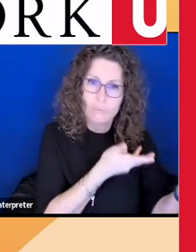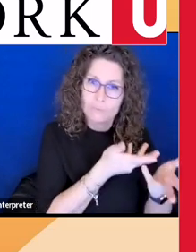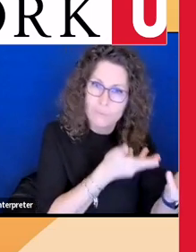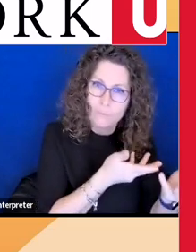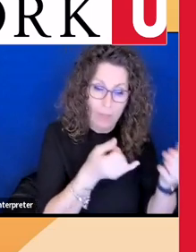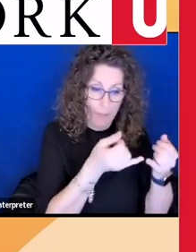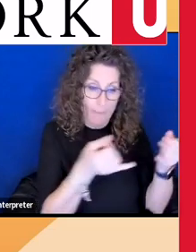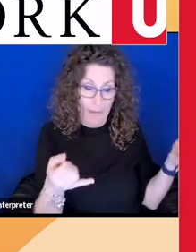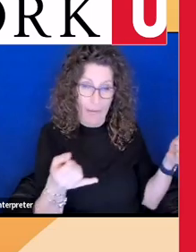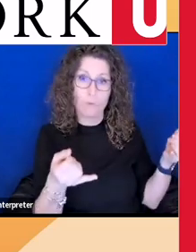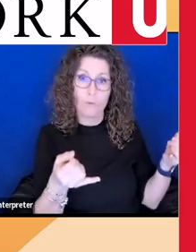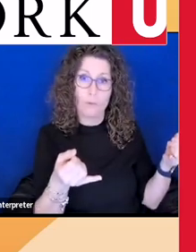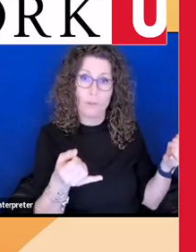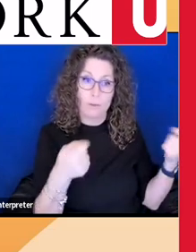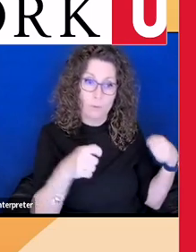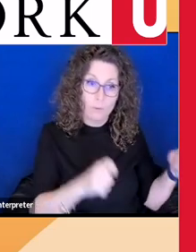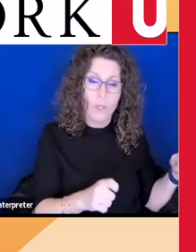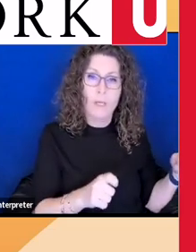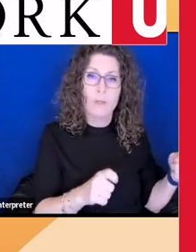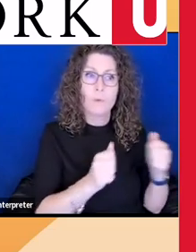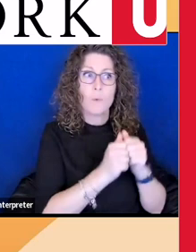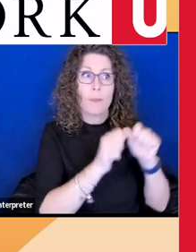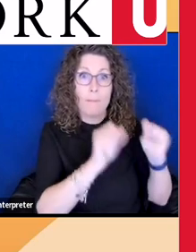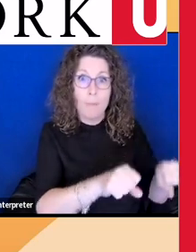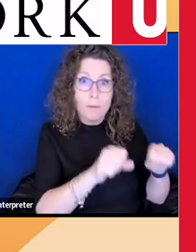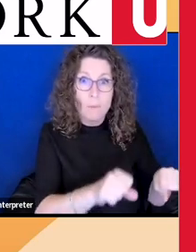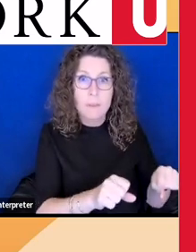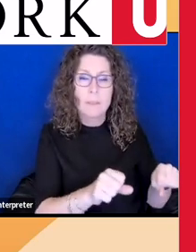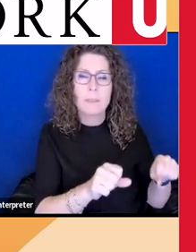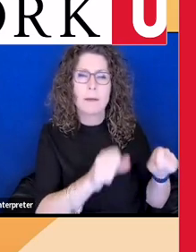shaped by the possibility of harm.